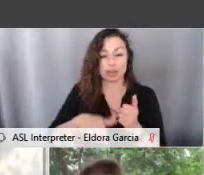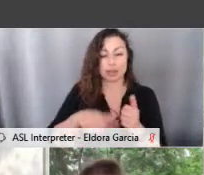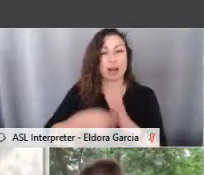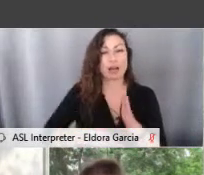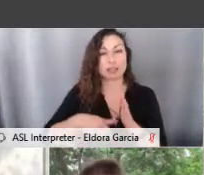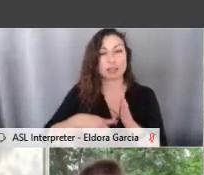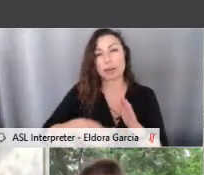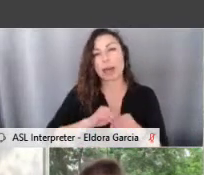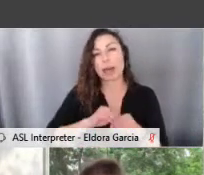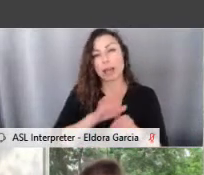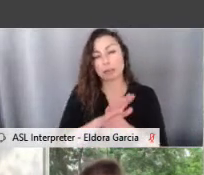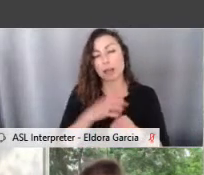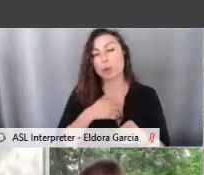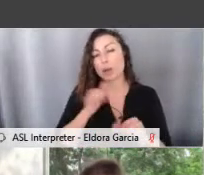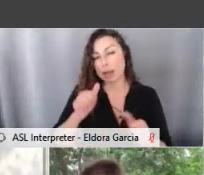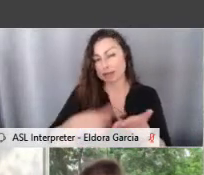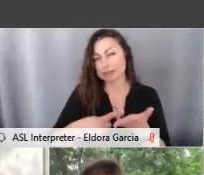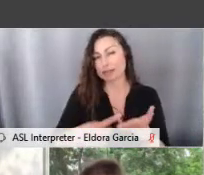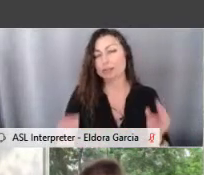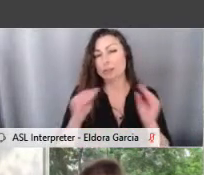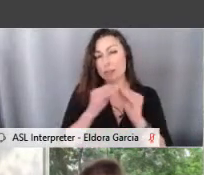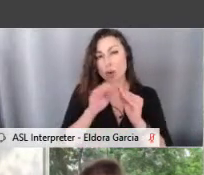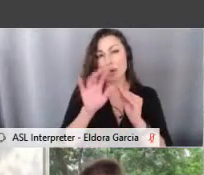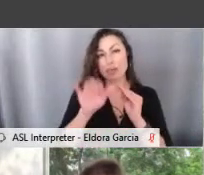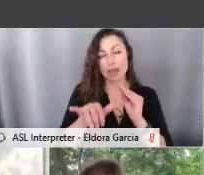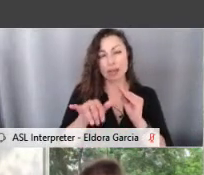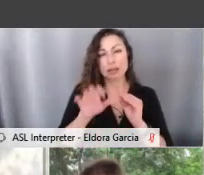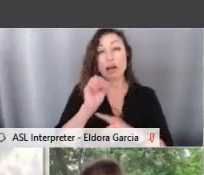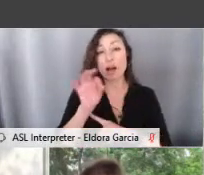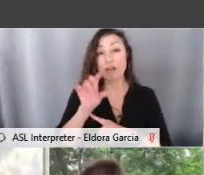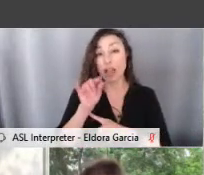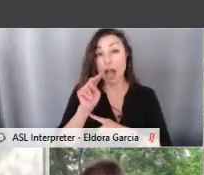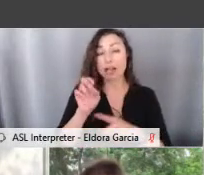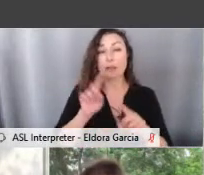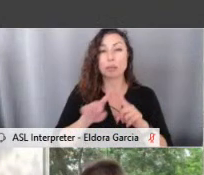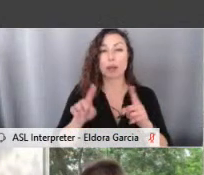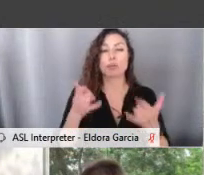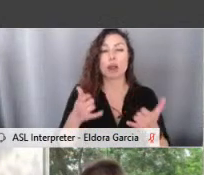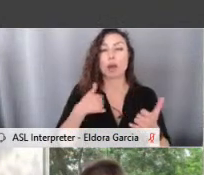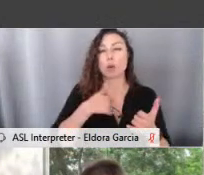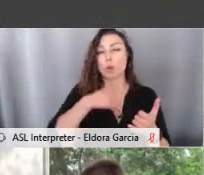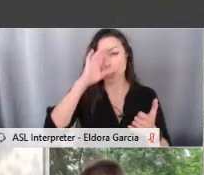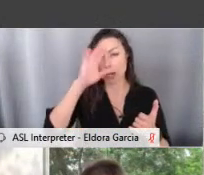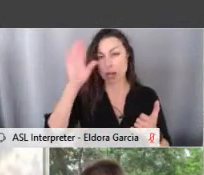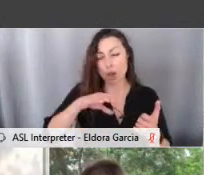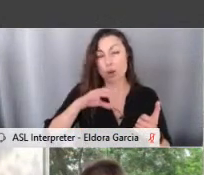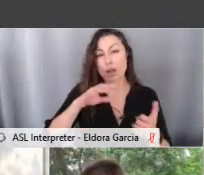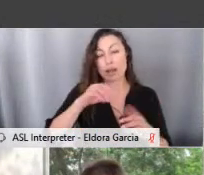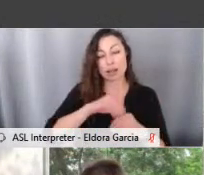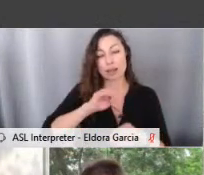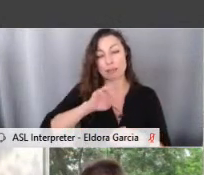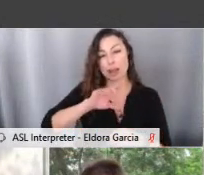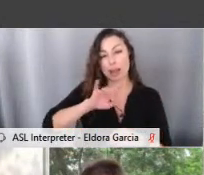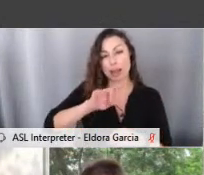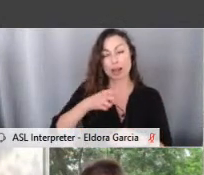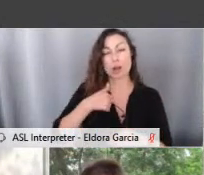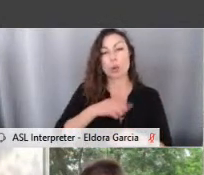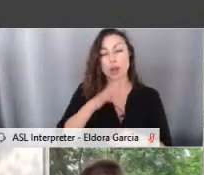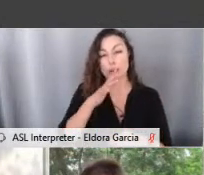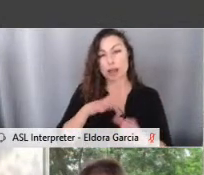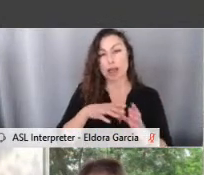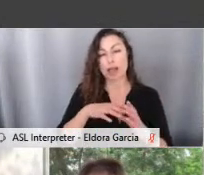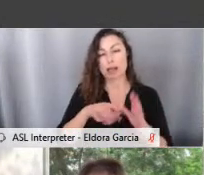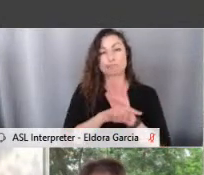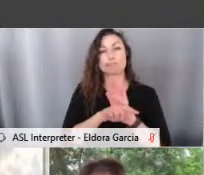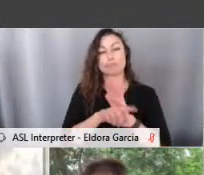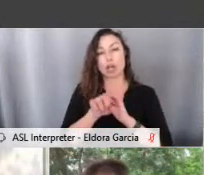And so we can talk more about it offline, but right now we know that in Medicaid, we're going to have a